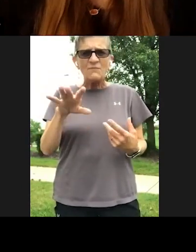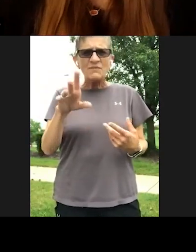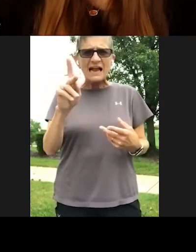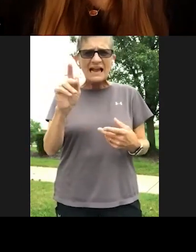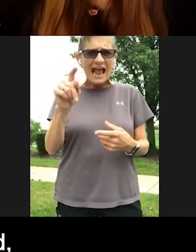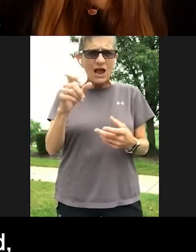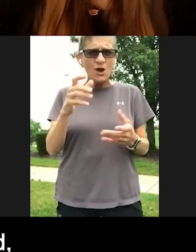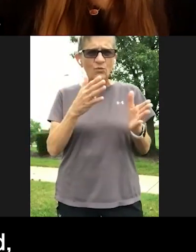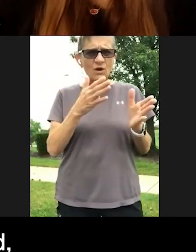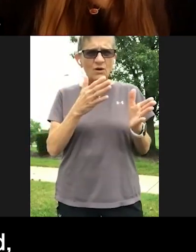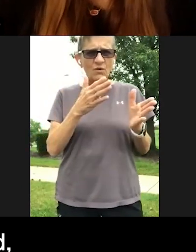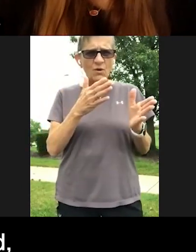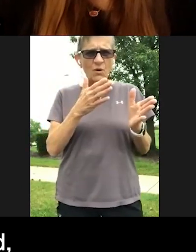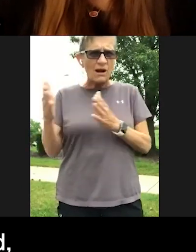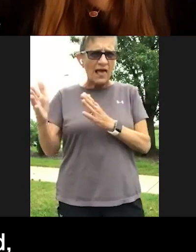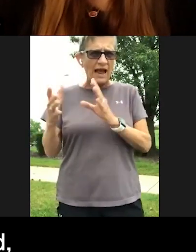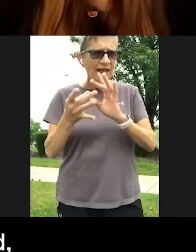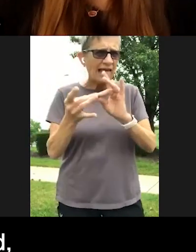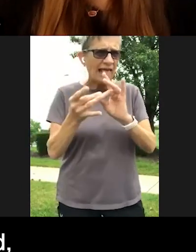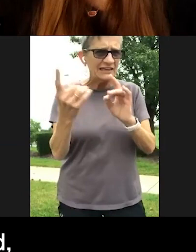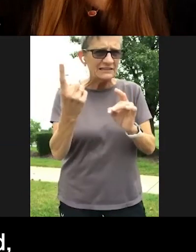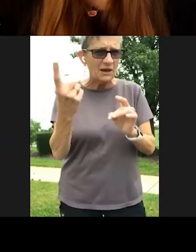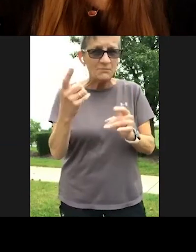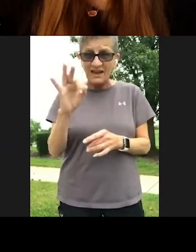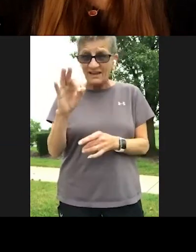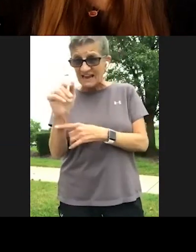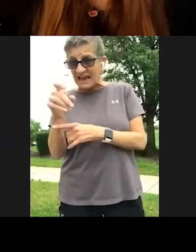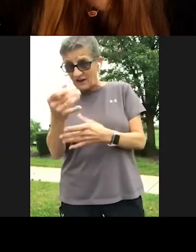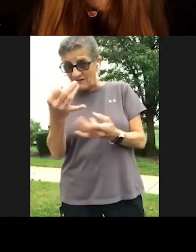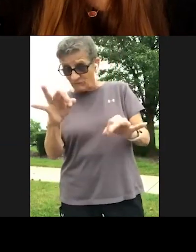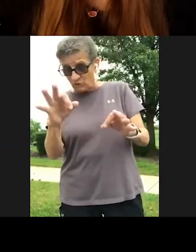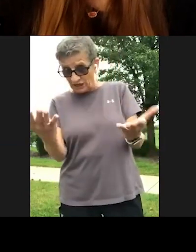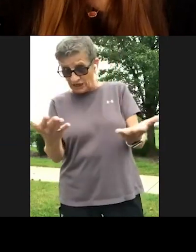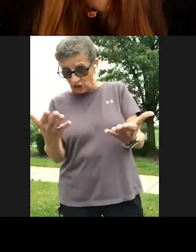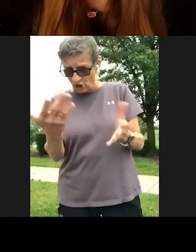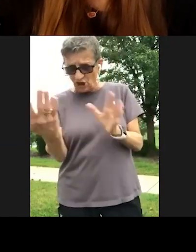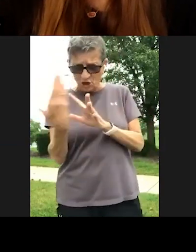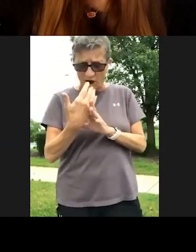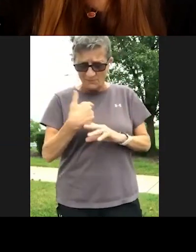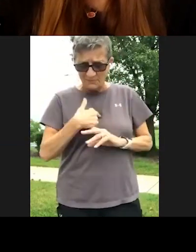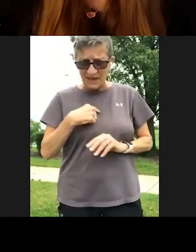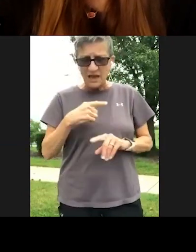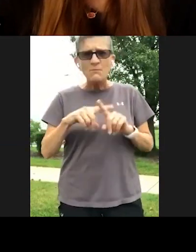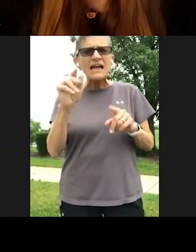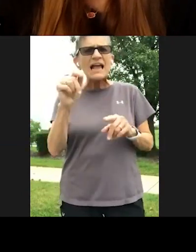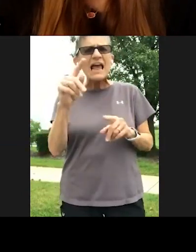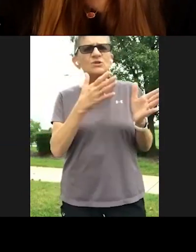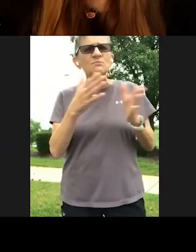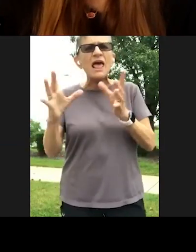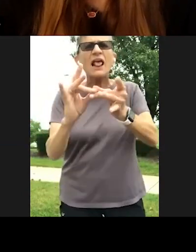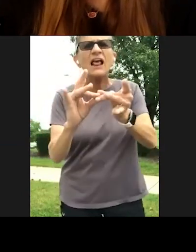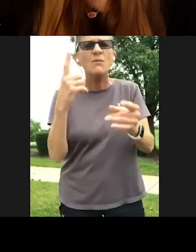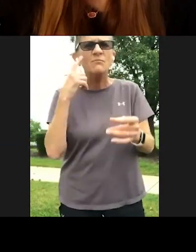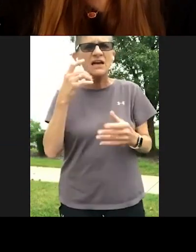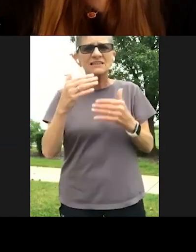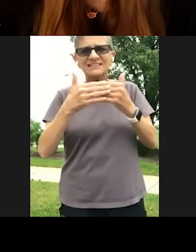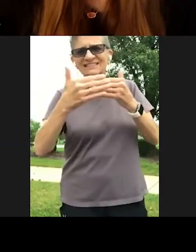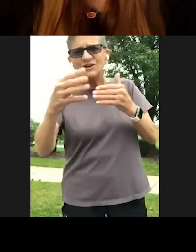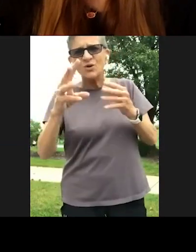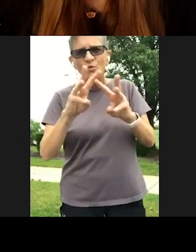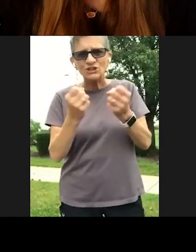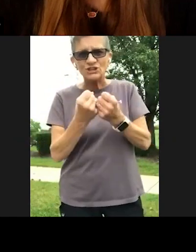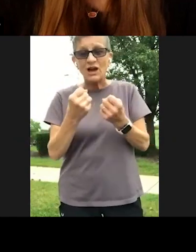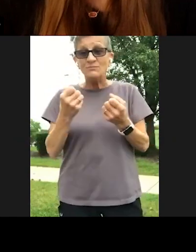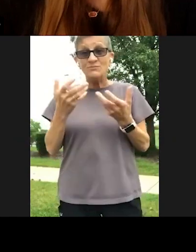going to make a plug. Kate, if you're around, feel free to interrupt me. But Kate was going to make a plug because the upcoming workshops, the ones that have already happened,